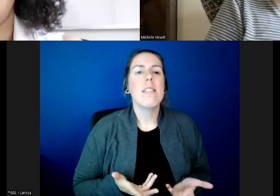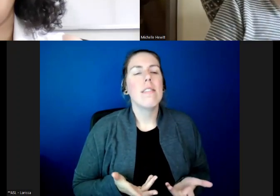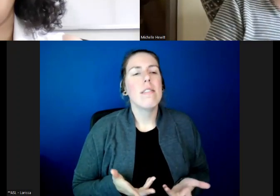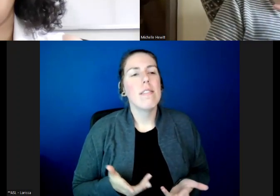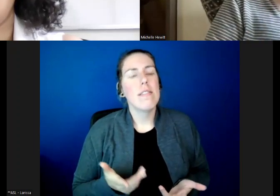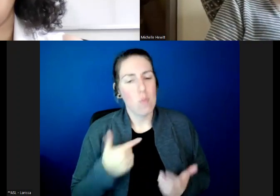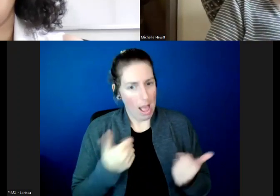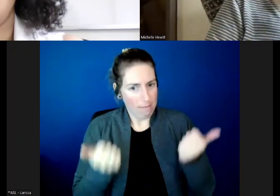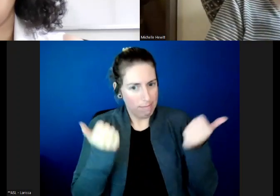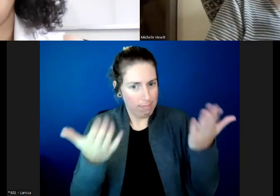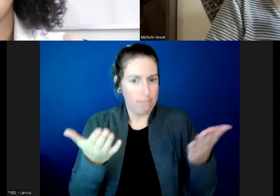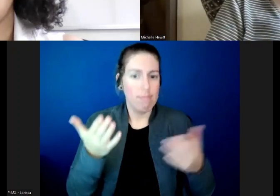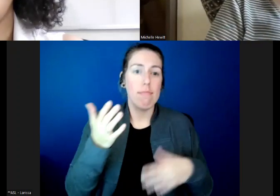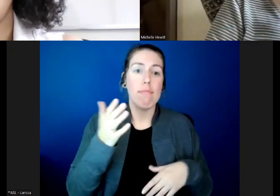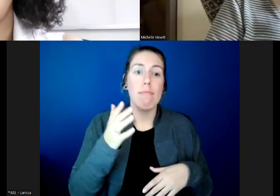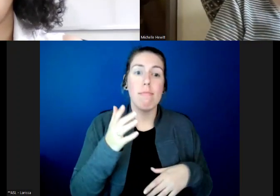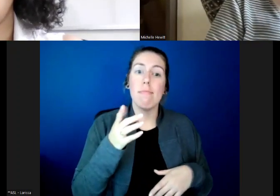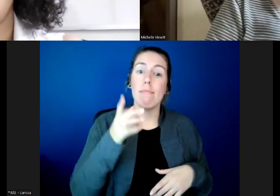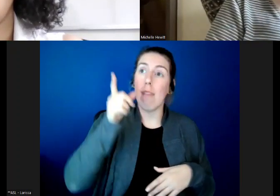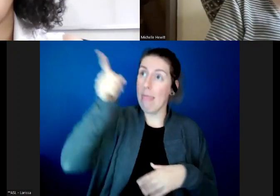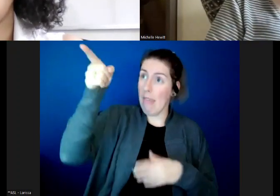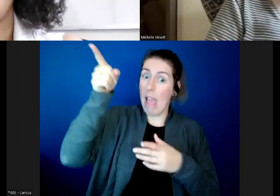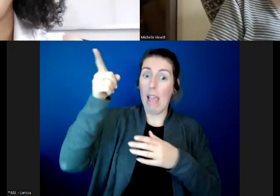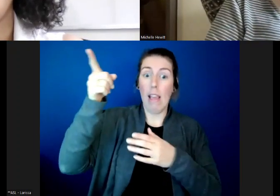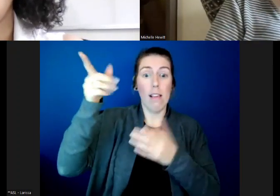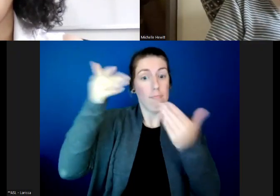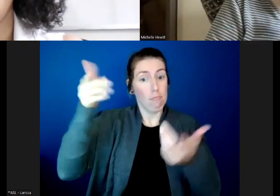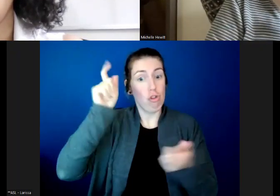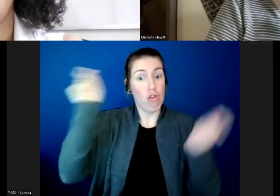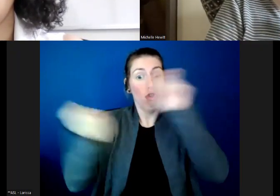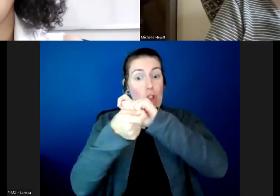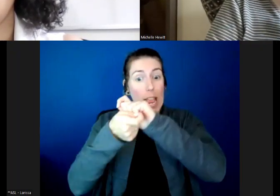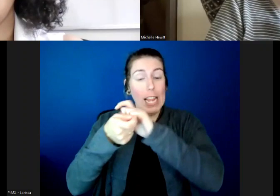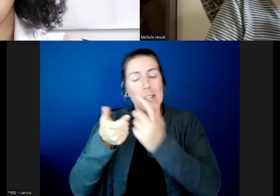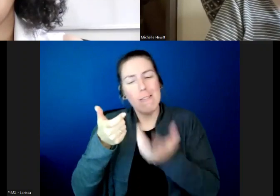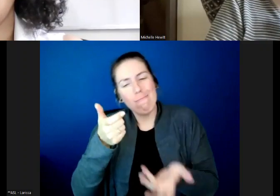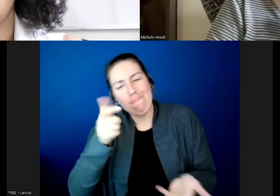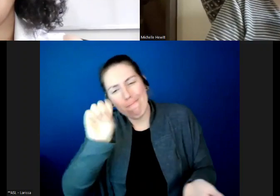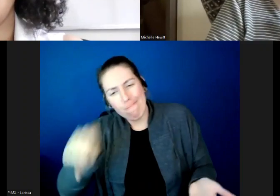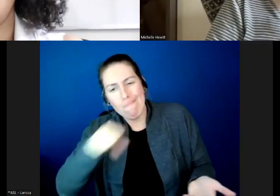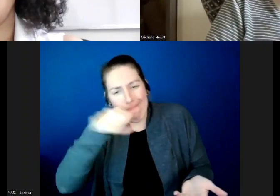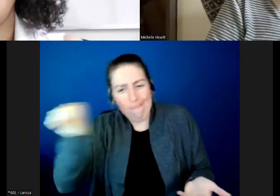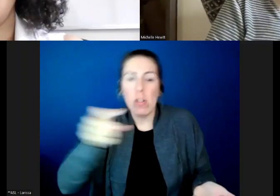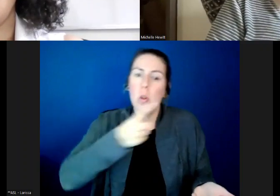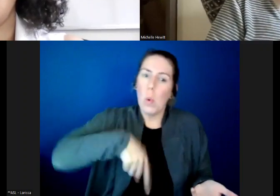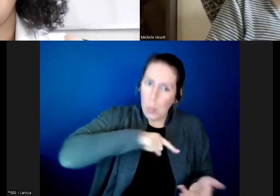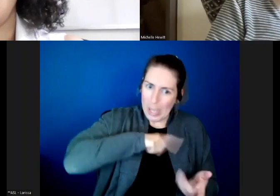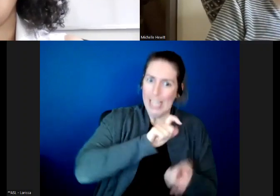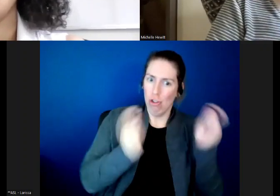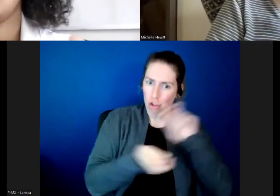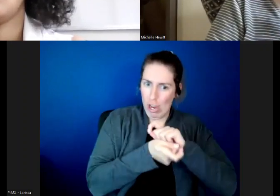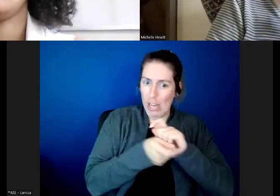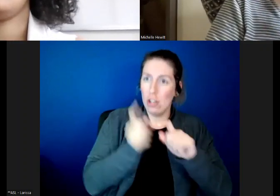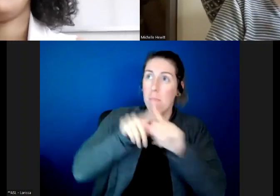change makers, we're the change makers, but they are the people that control when the change happens.